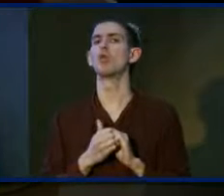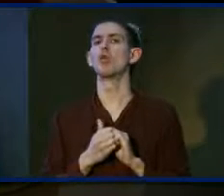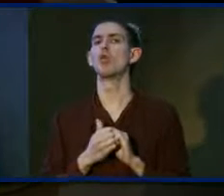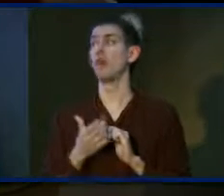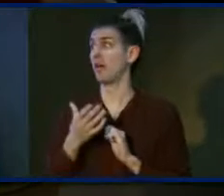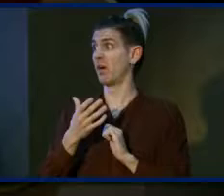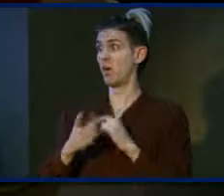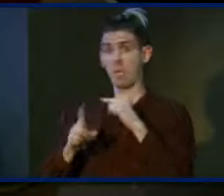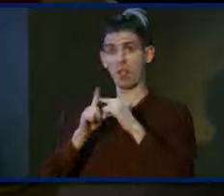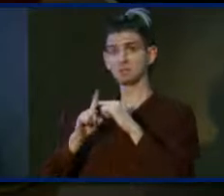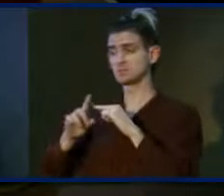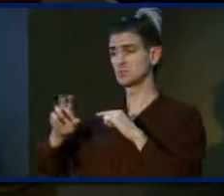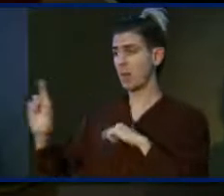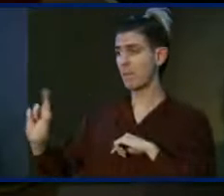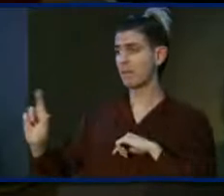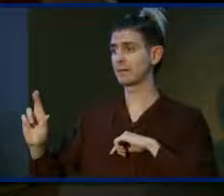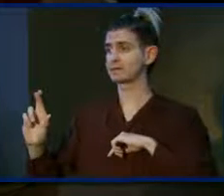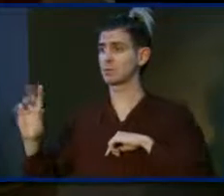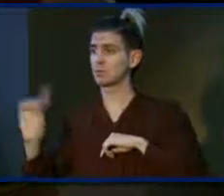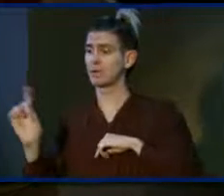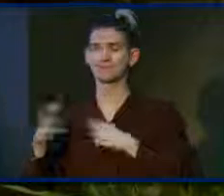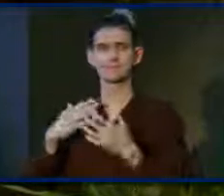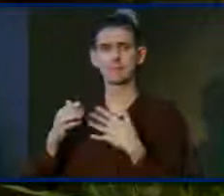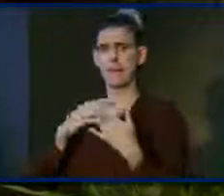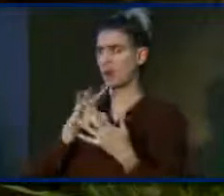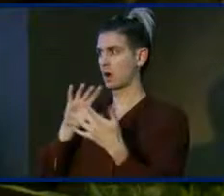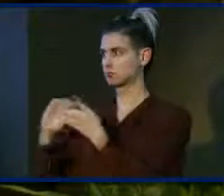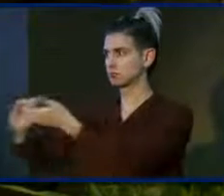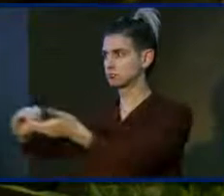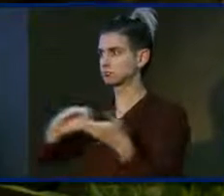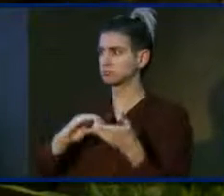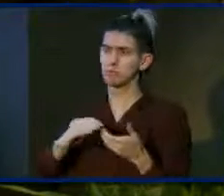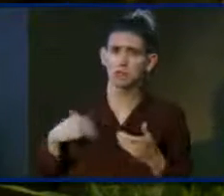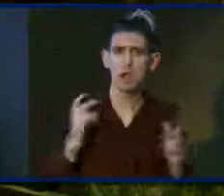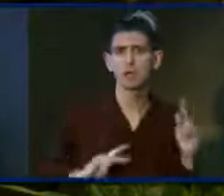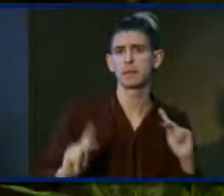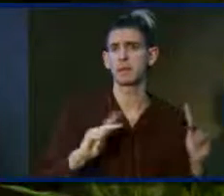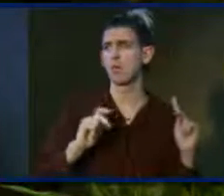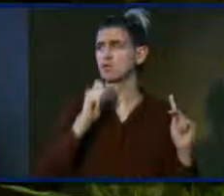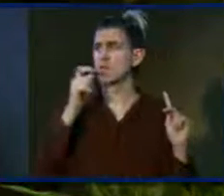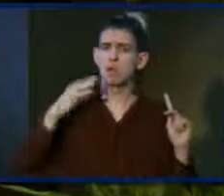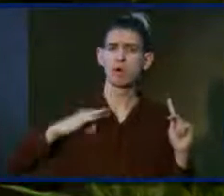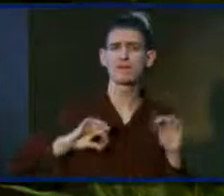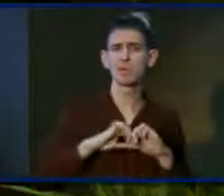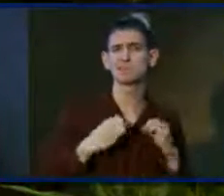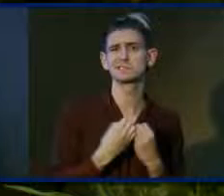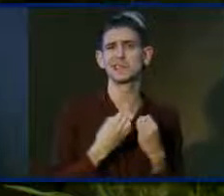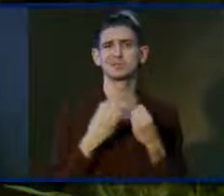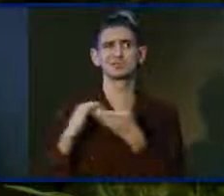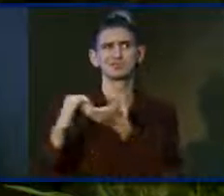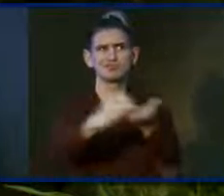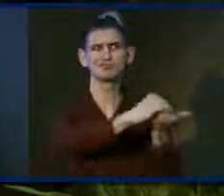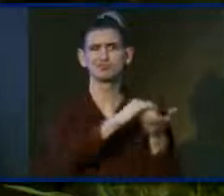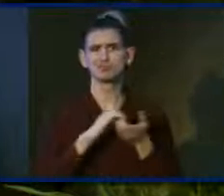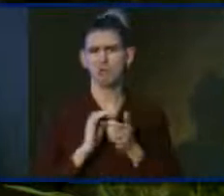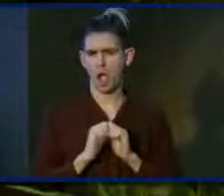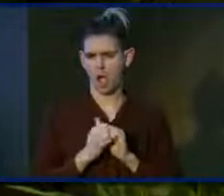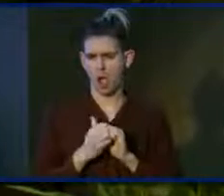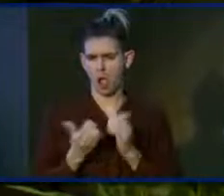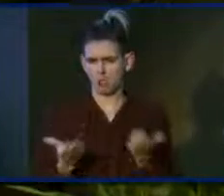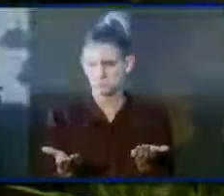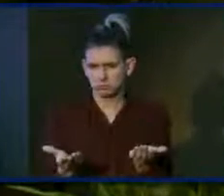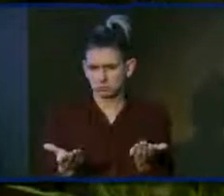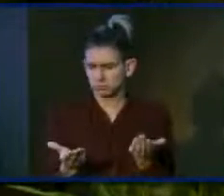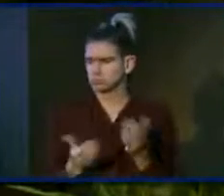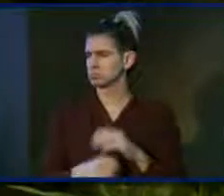anything, right? Nonprofits, young people, all those things. That can take its own panel, but again, how